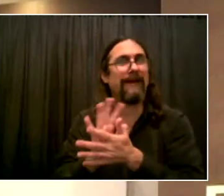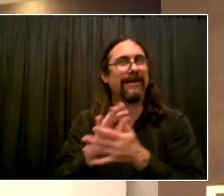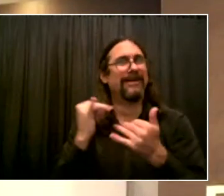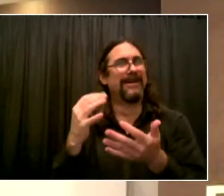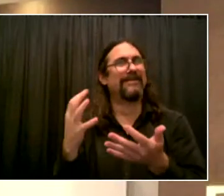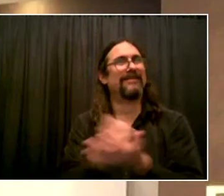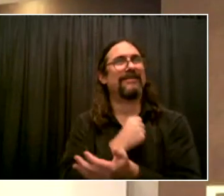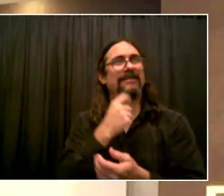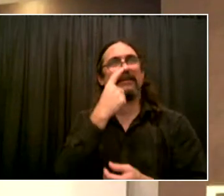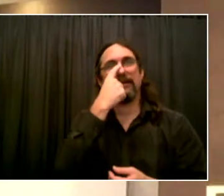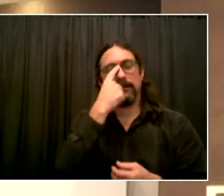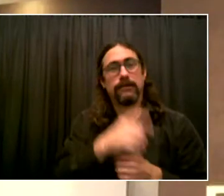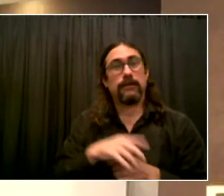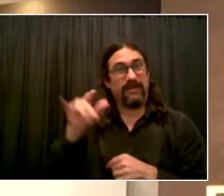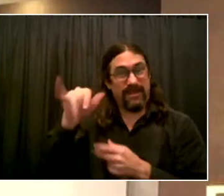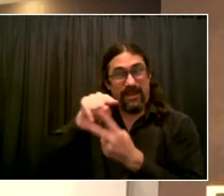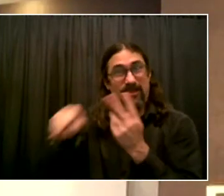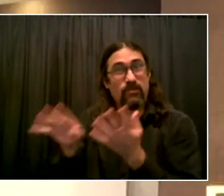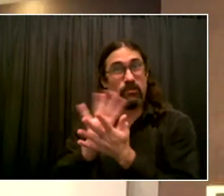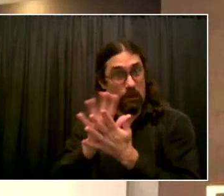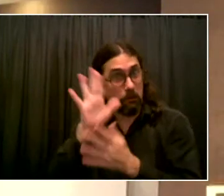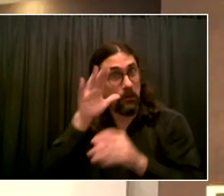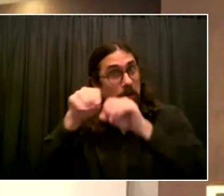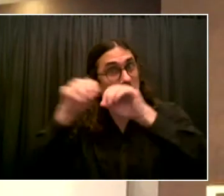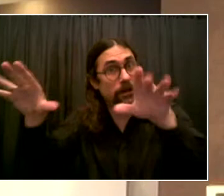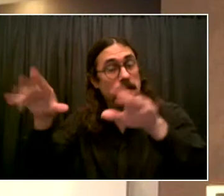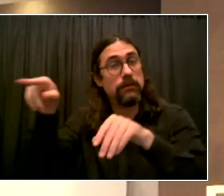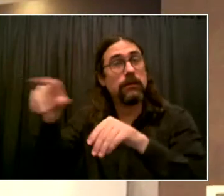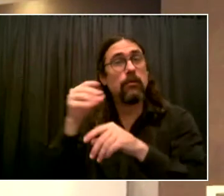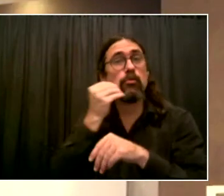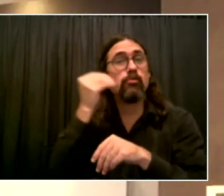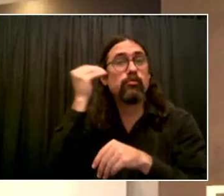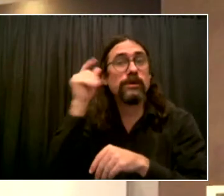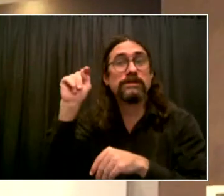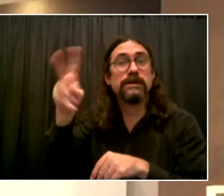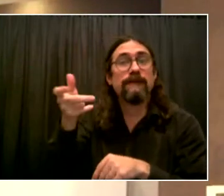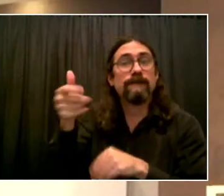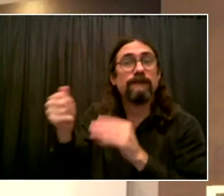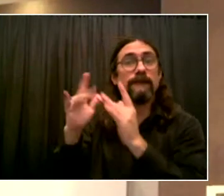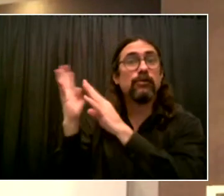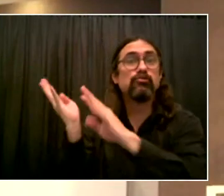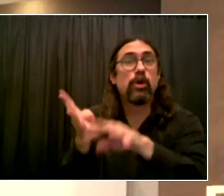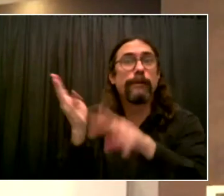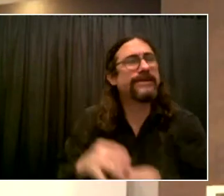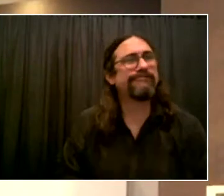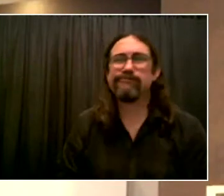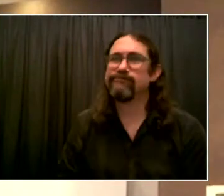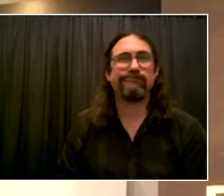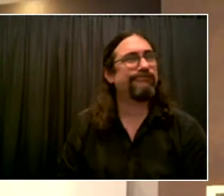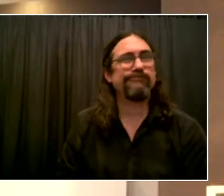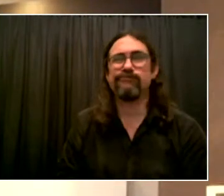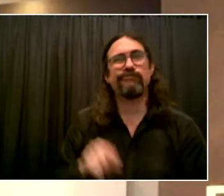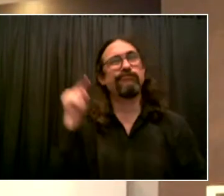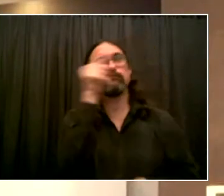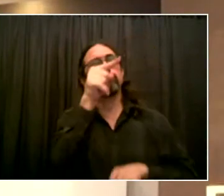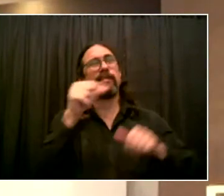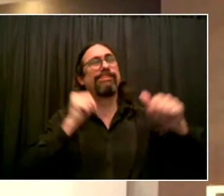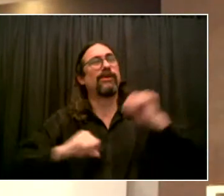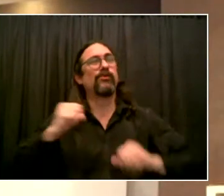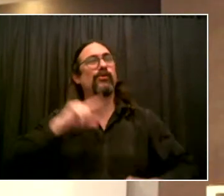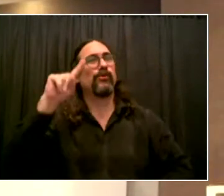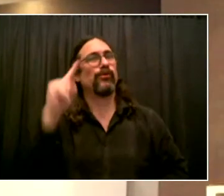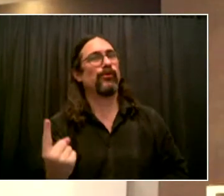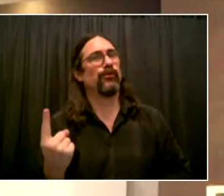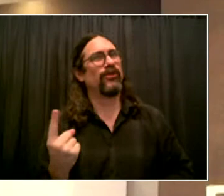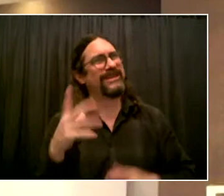very safe. We've had, no known cases of COVID transmitted from a movie theater, and our fully vaccinated staffs are ready to serve you. So come on